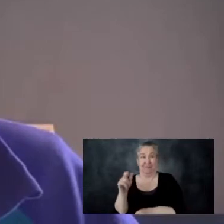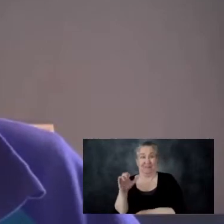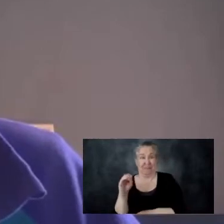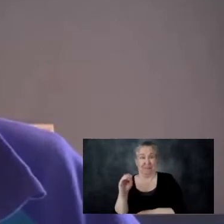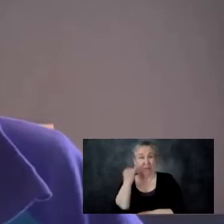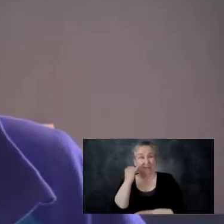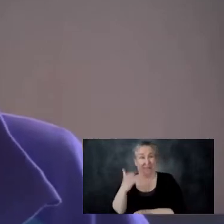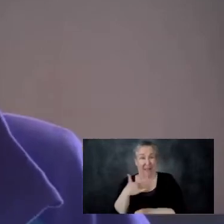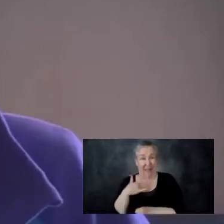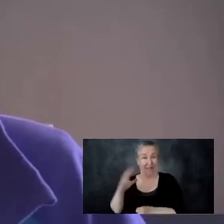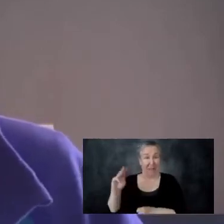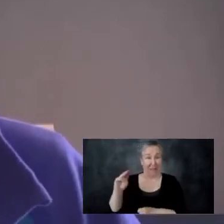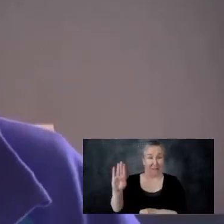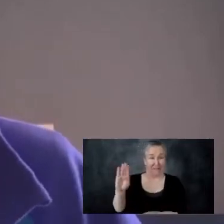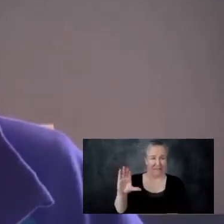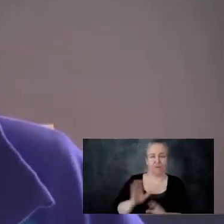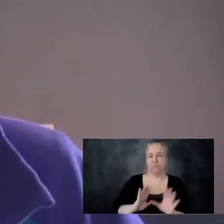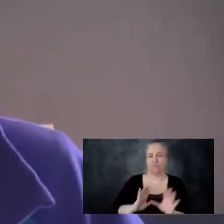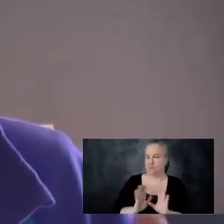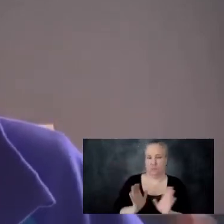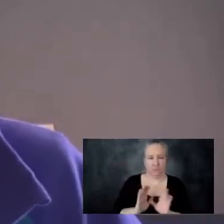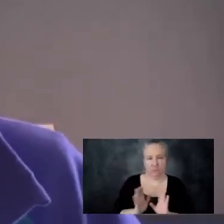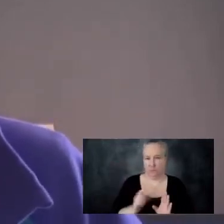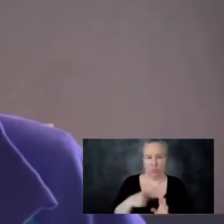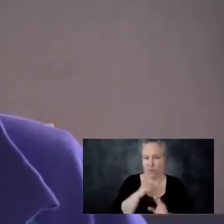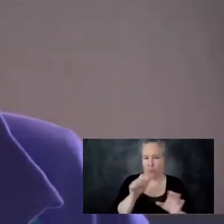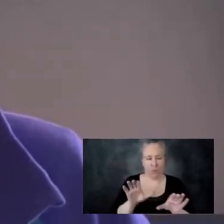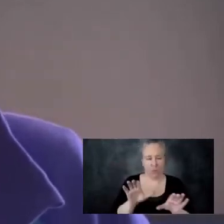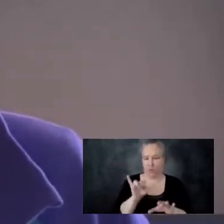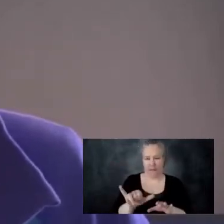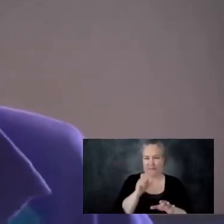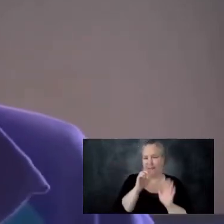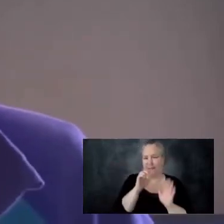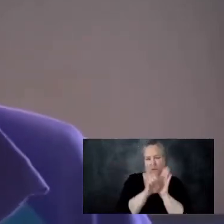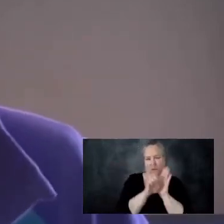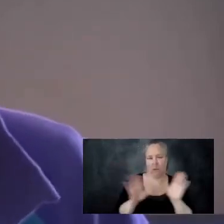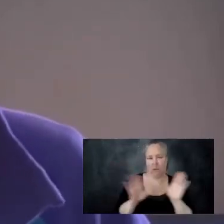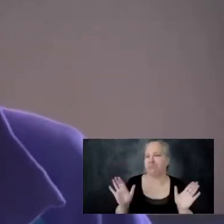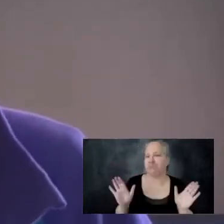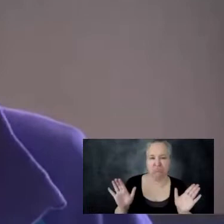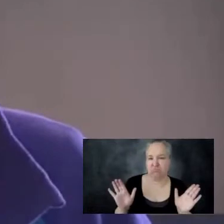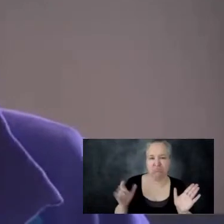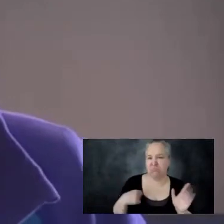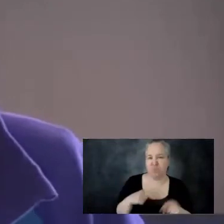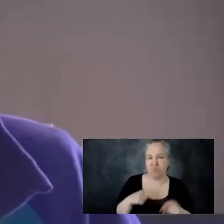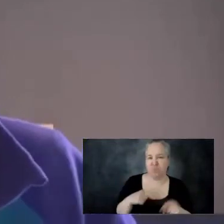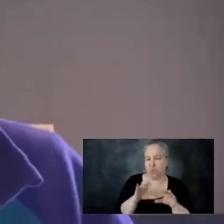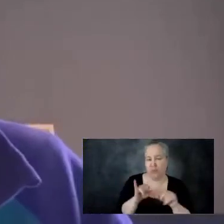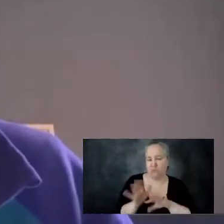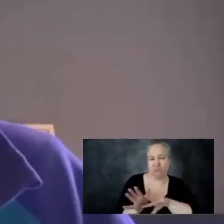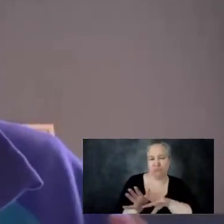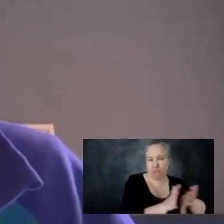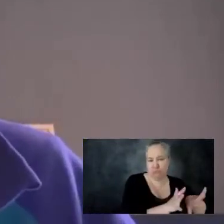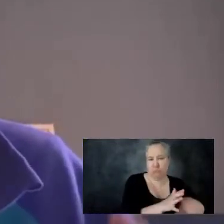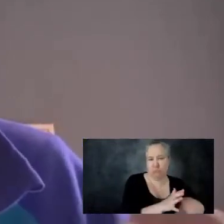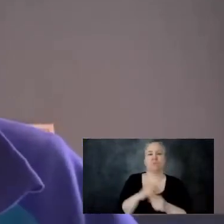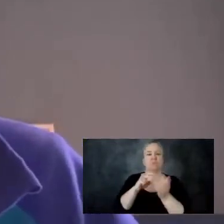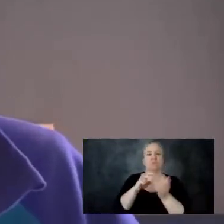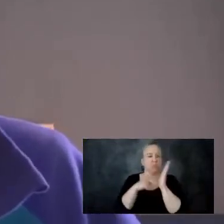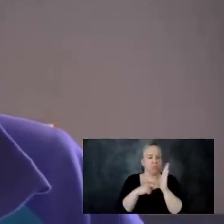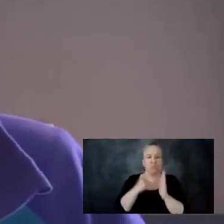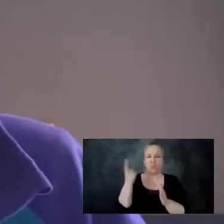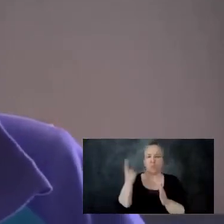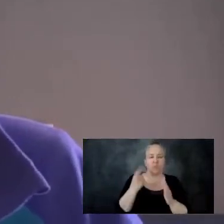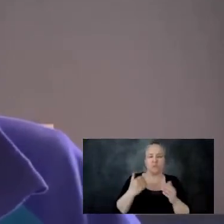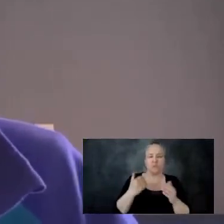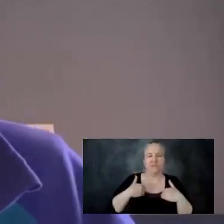have metastatic breast cancer. We just don't do that. Ethically, we cannot afford to do that. And so there's always